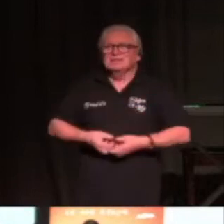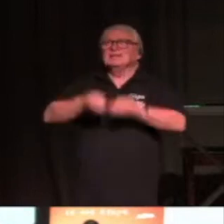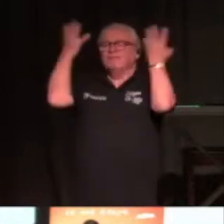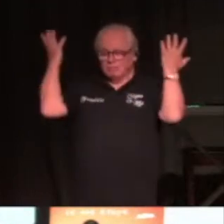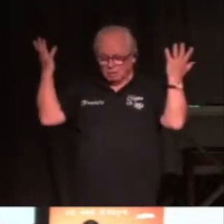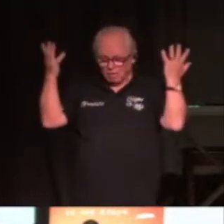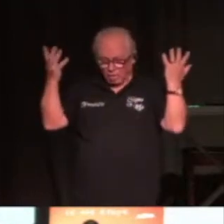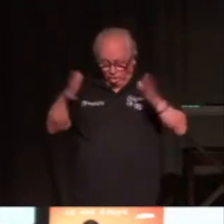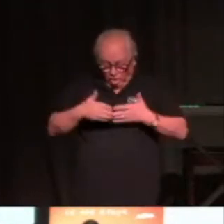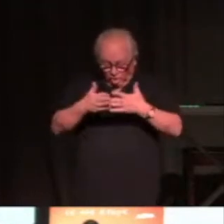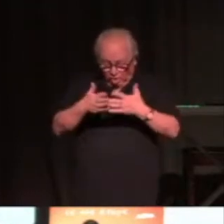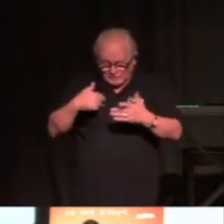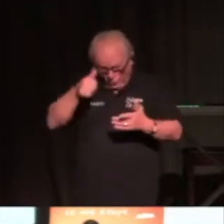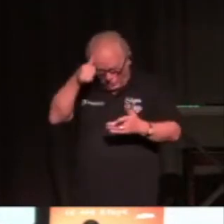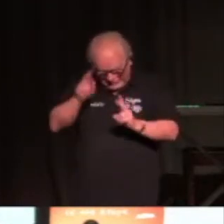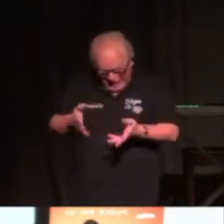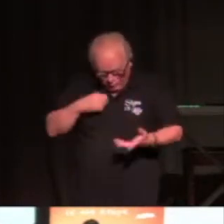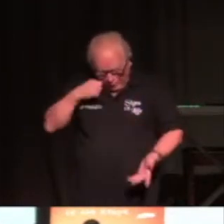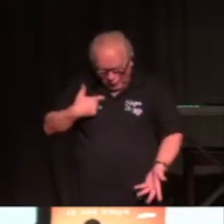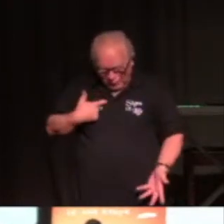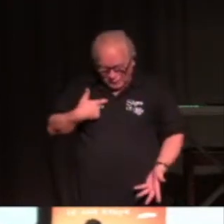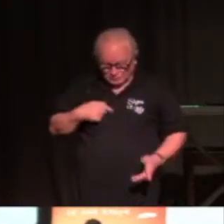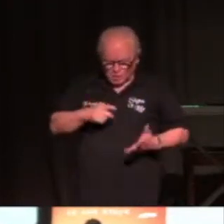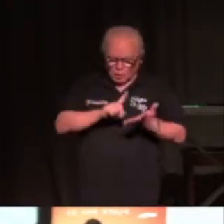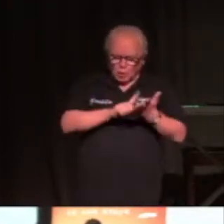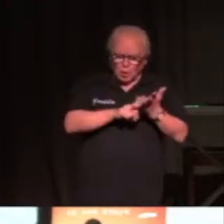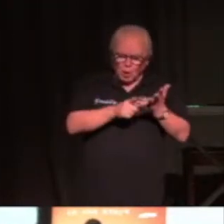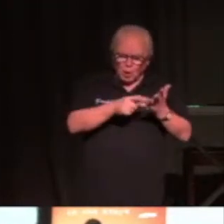who was writing this thing, and I don't know whether he was doubting at the time himself,